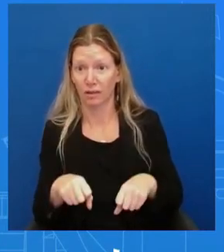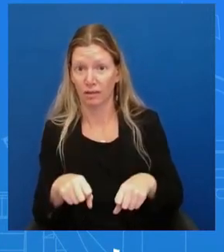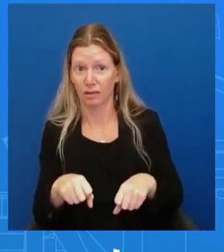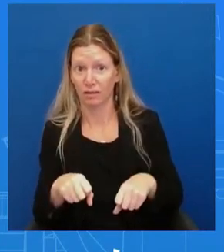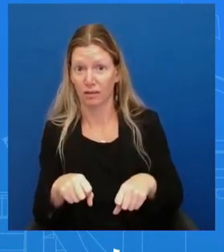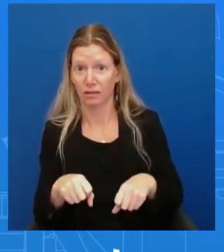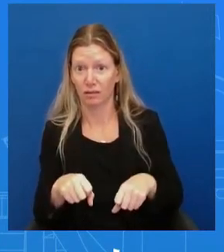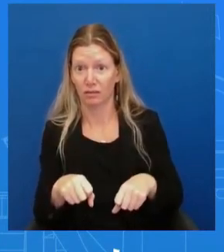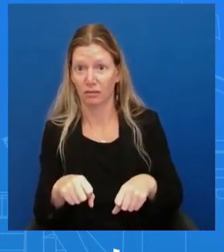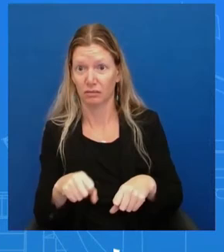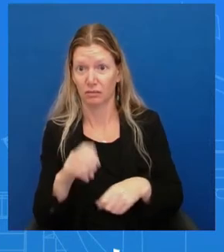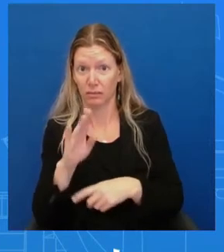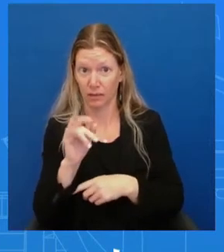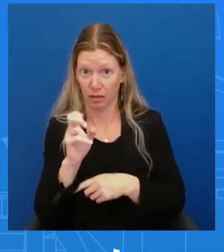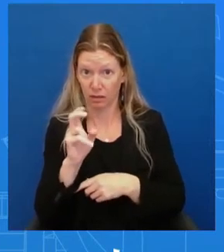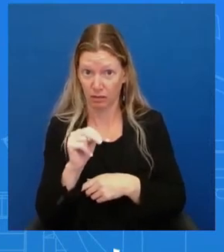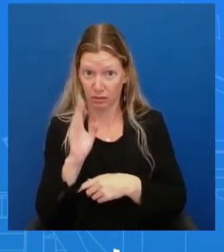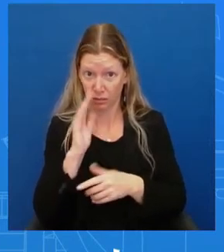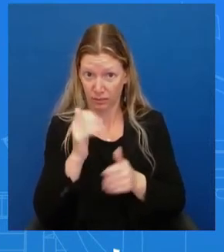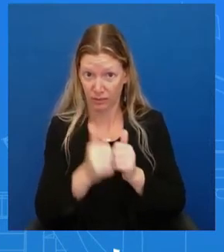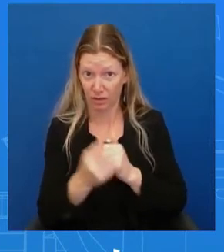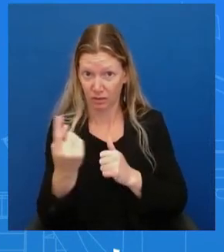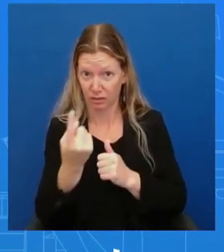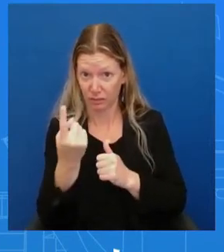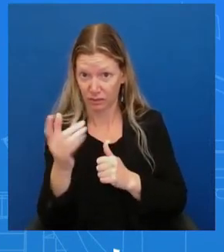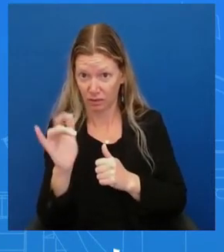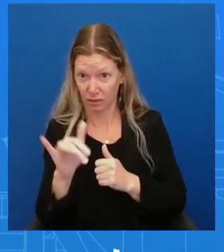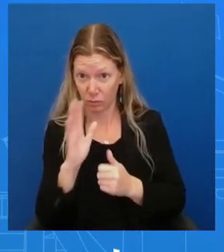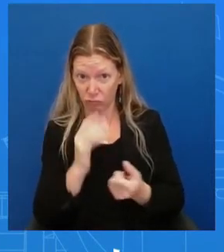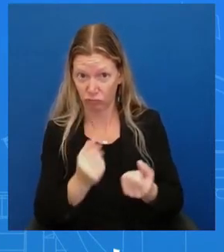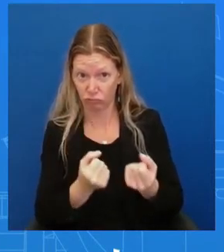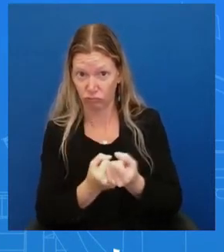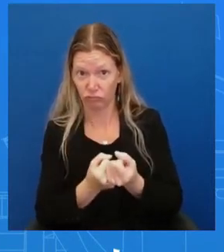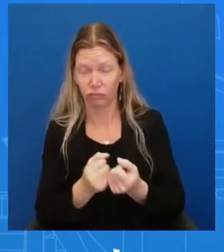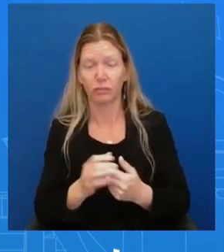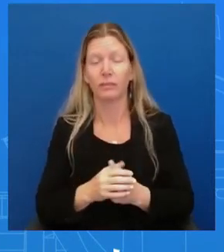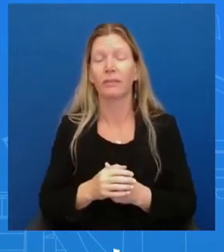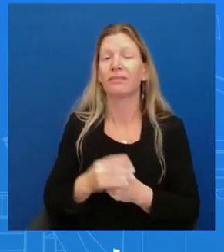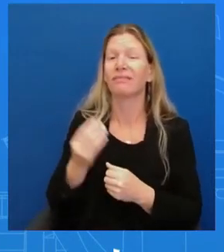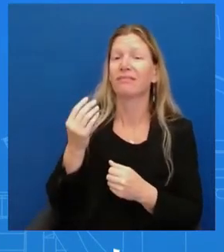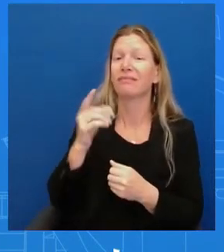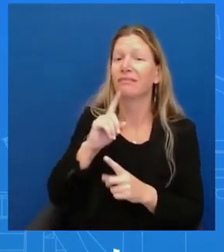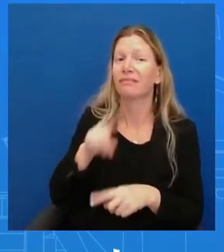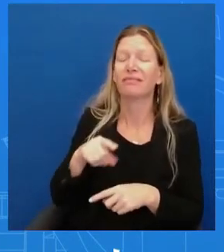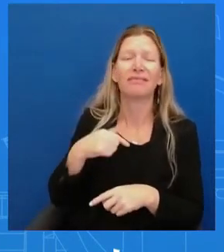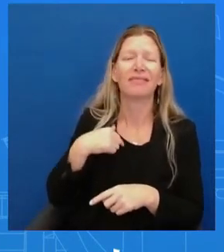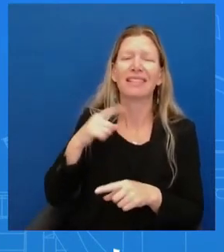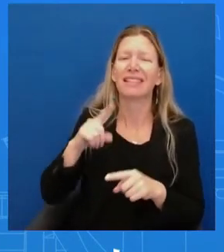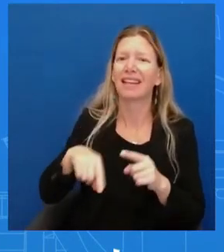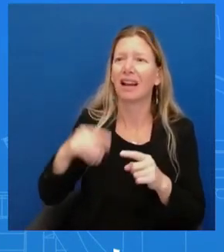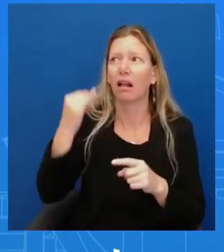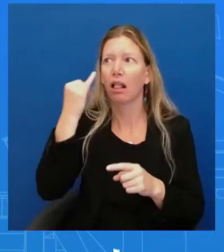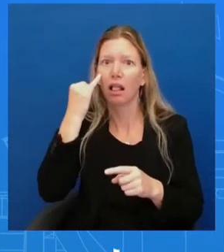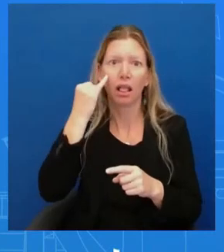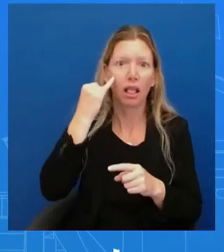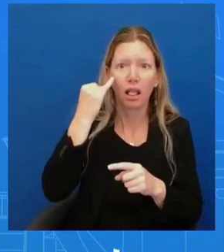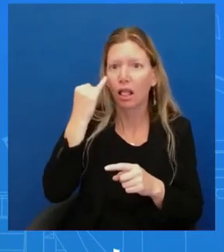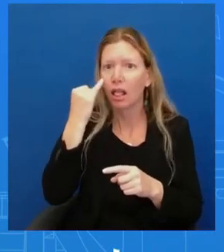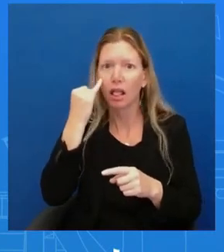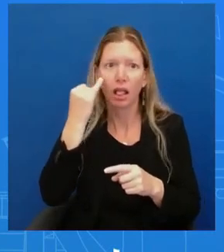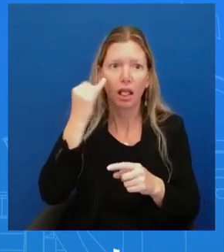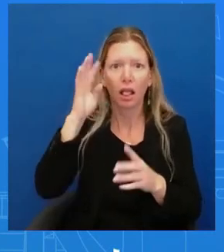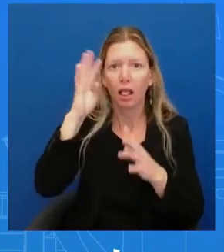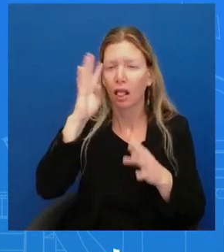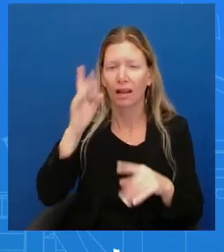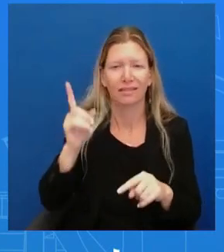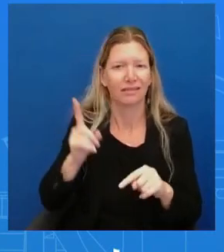hypotheticals from here. What I can say is that ultimately this is a local issue, and it is critical that that